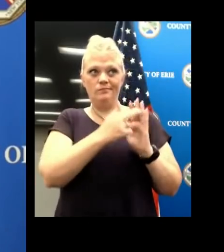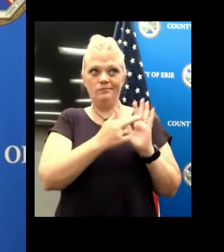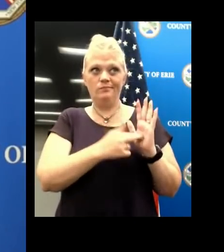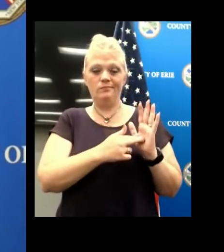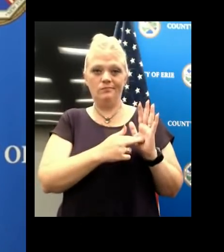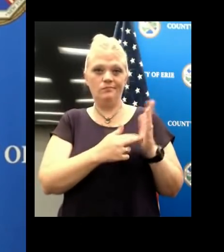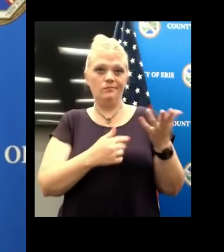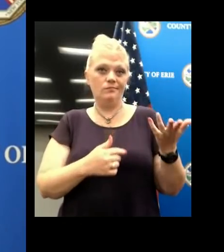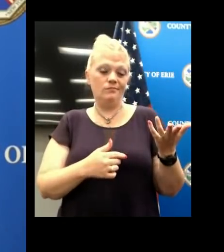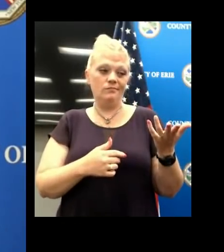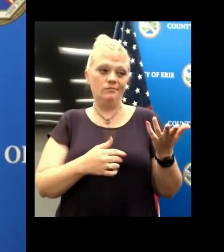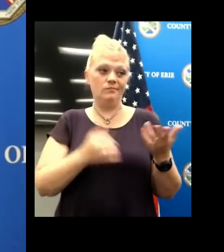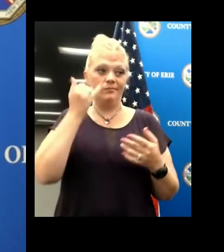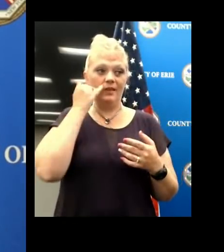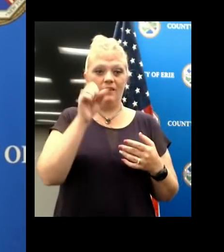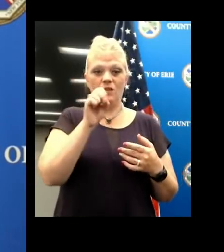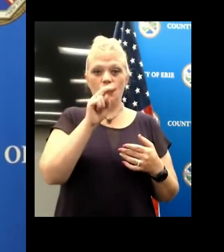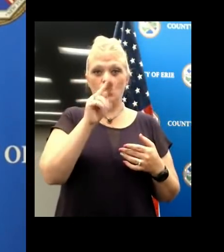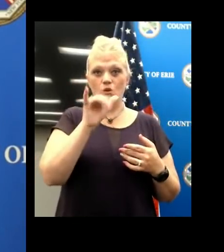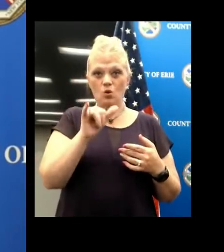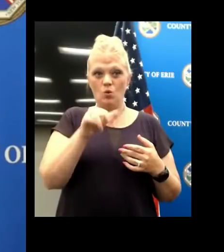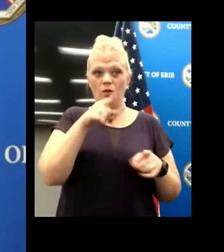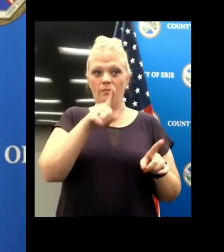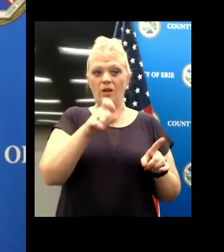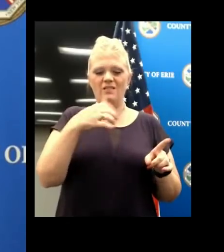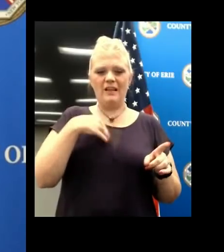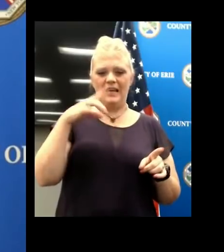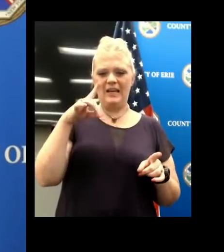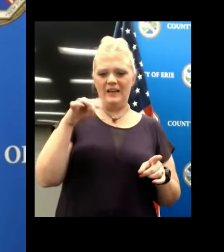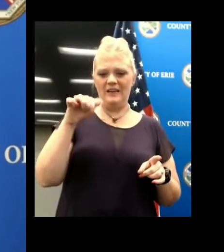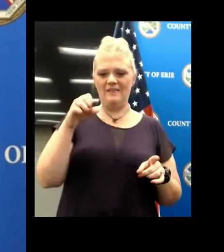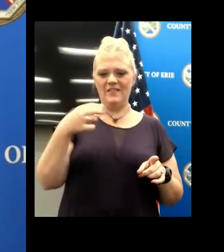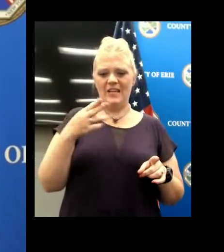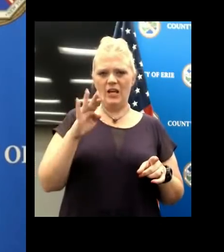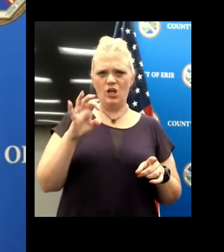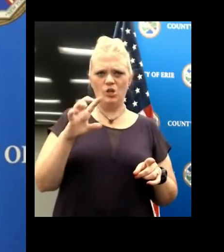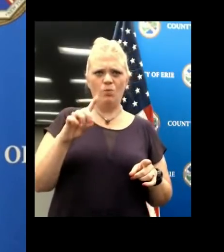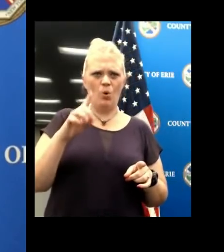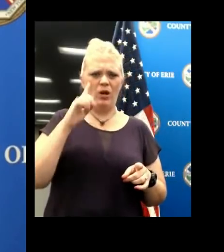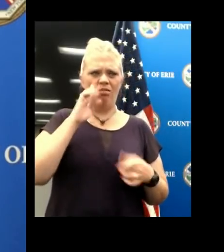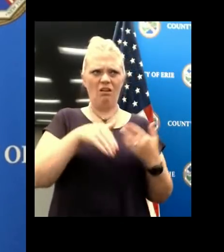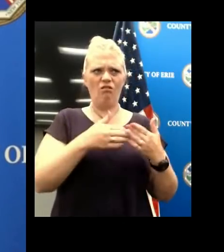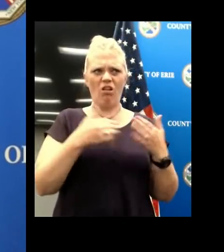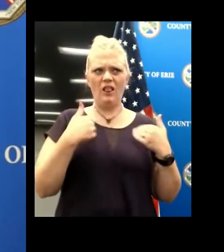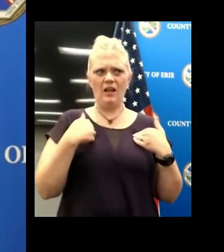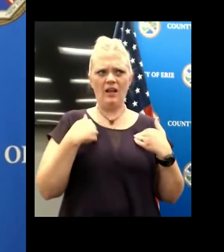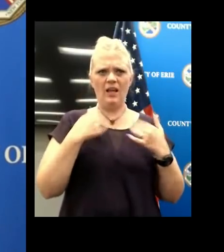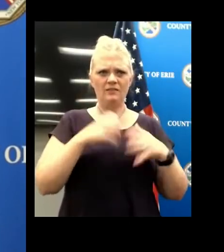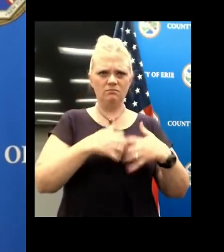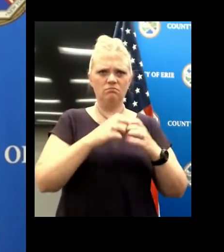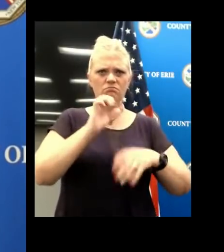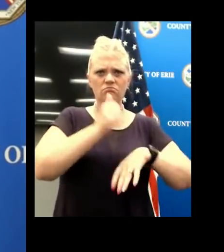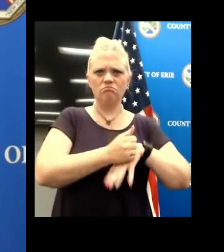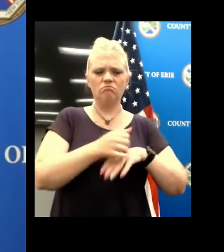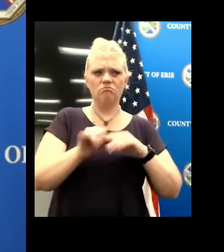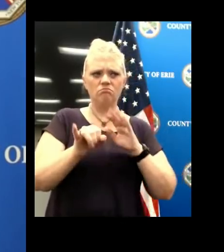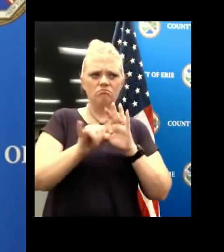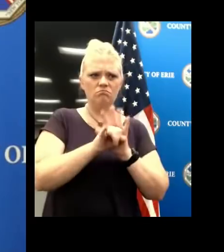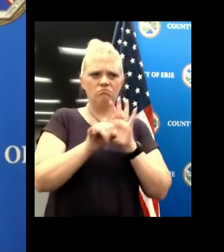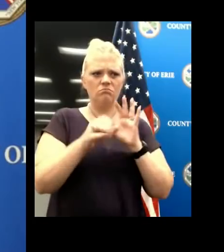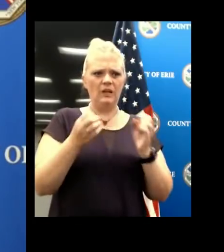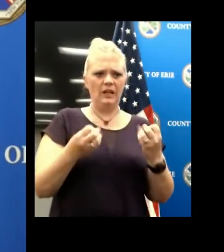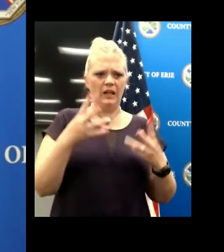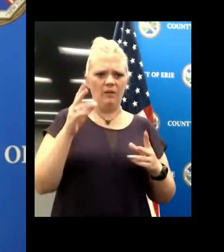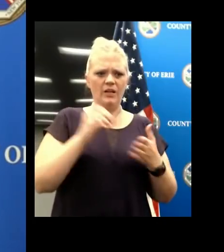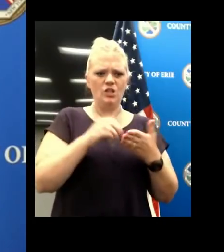have. If they're a SUNY school, they had to have a dashboard. I think all the SUNY schools have a dashboard. They've got to put them in place, identifying the number of